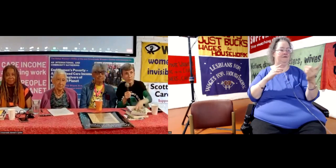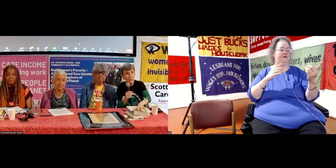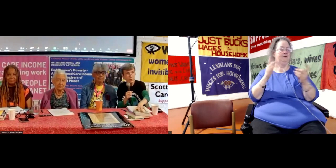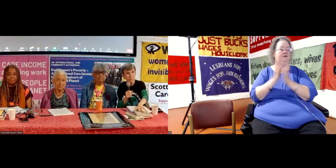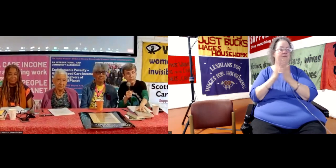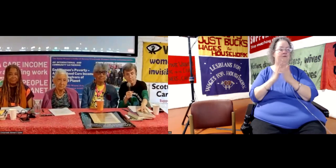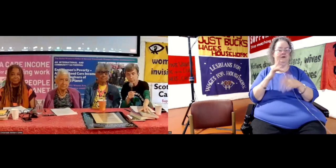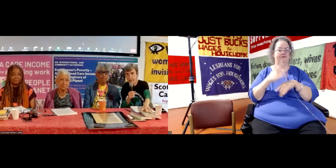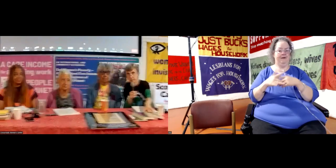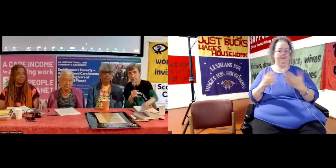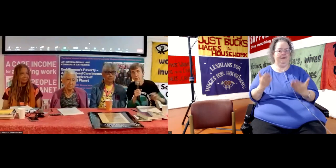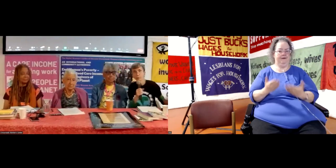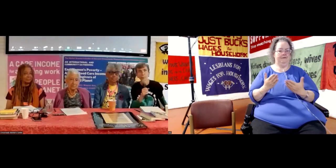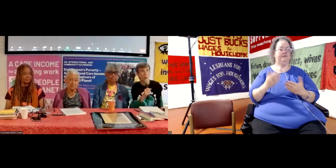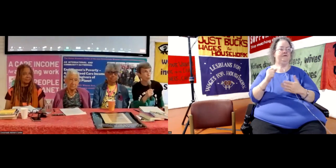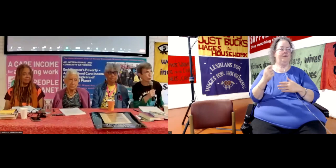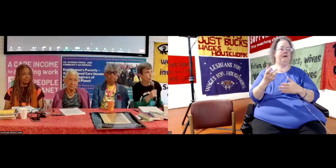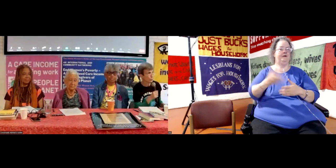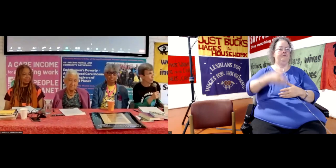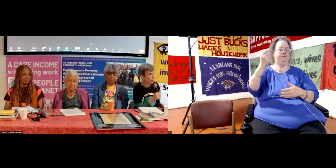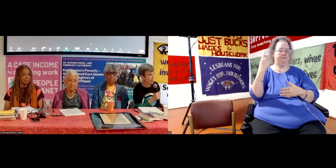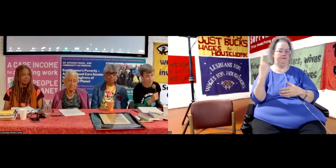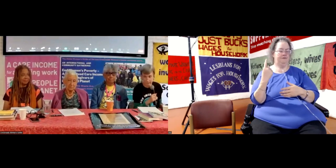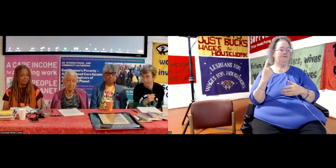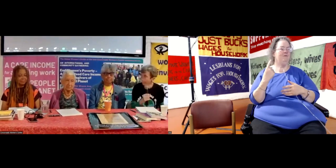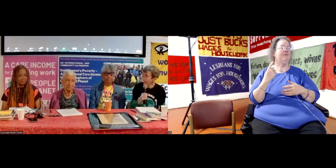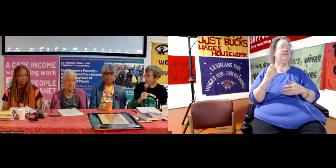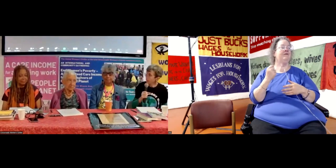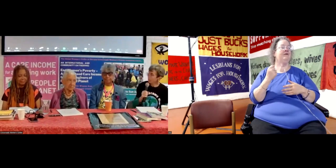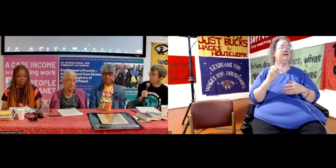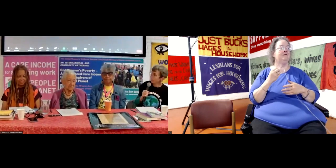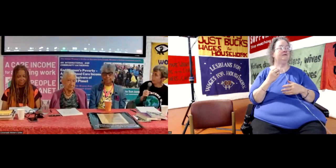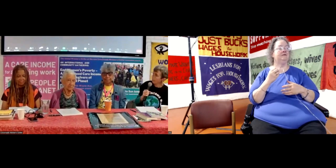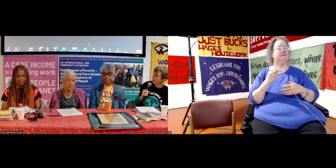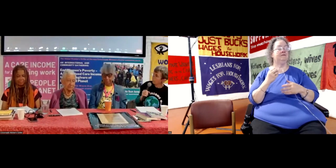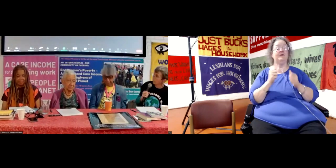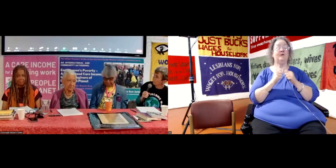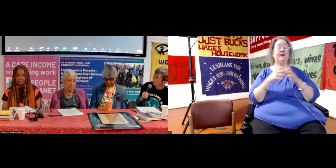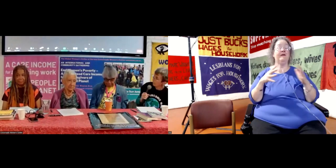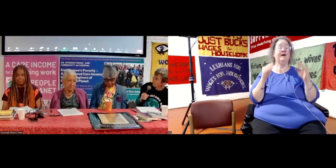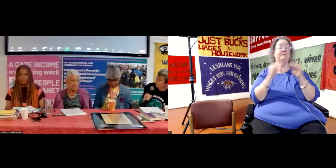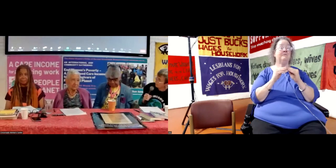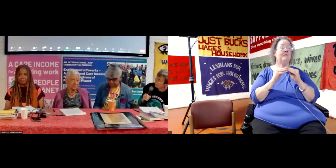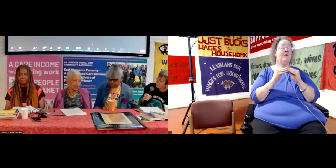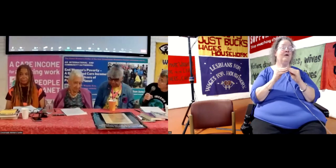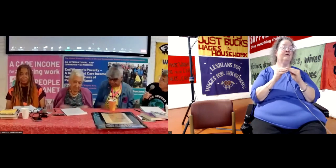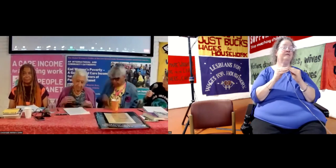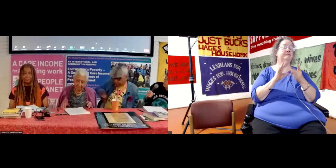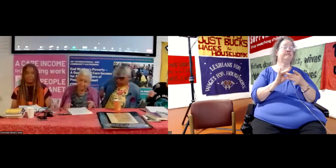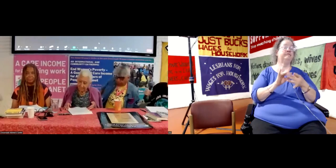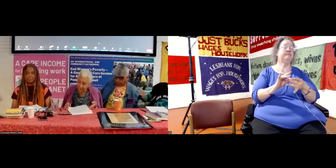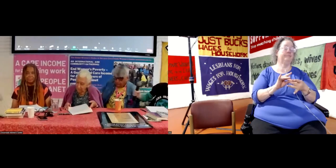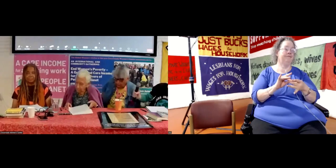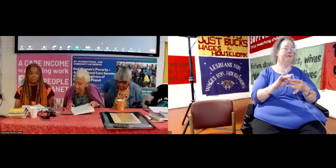available from PM Press and from Crossroads Books online. So without further ado, Selma,